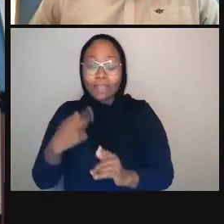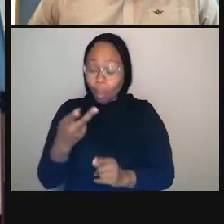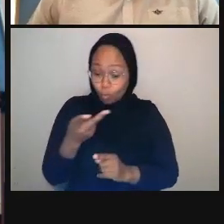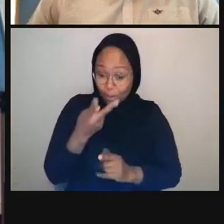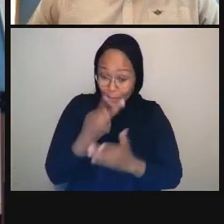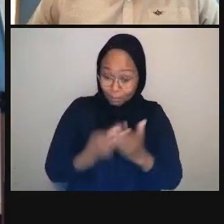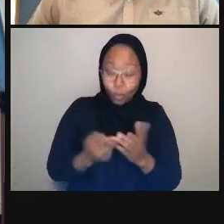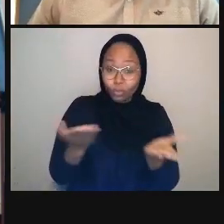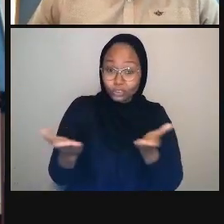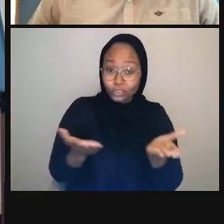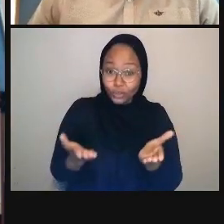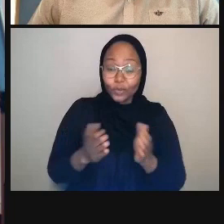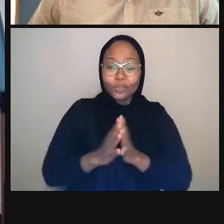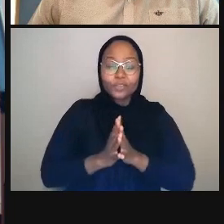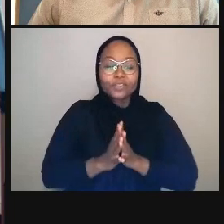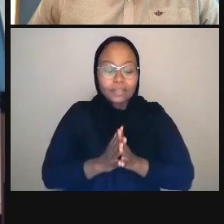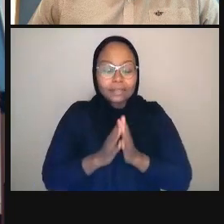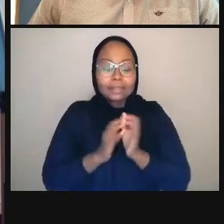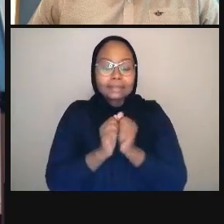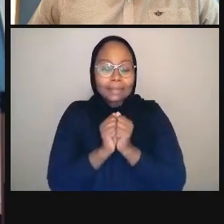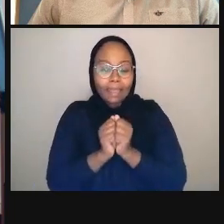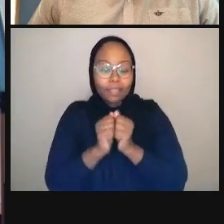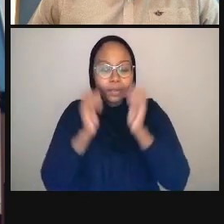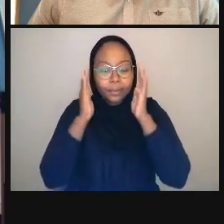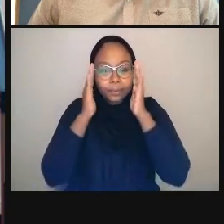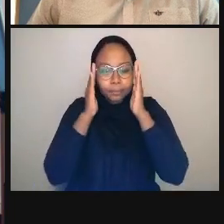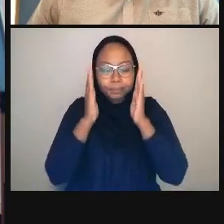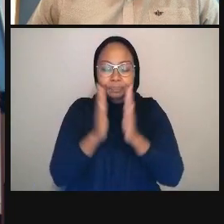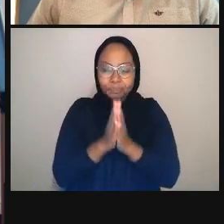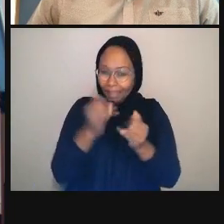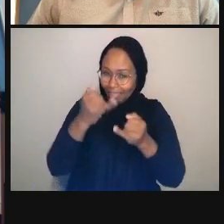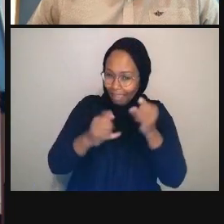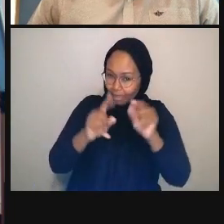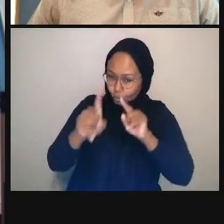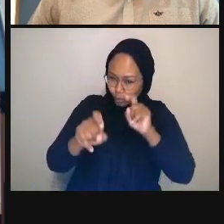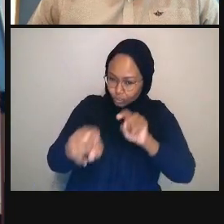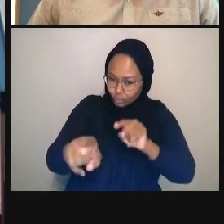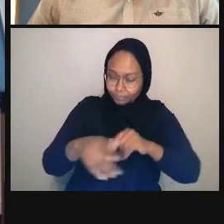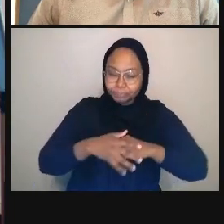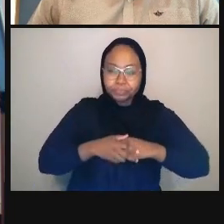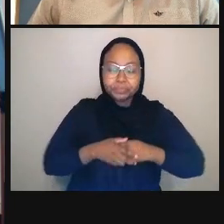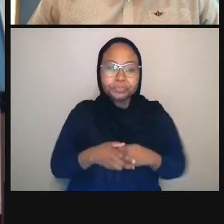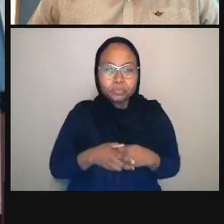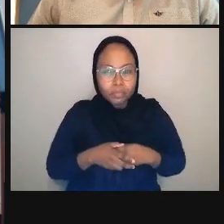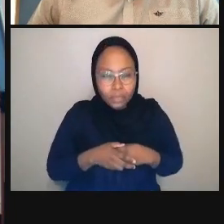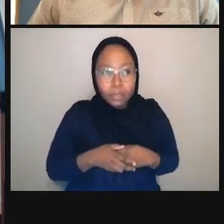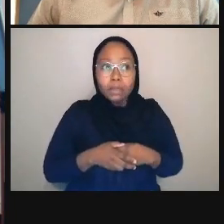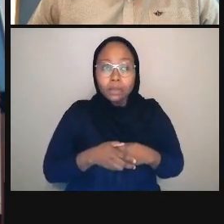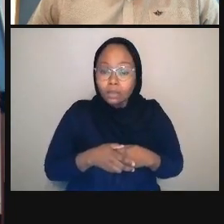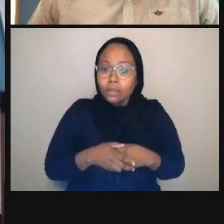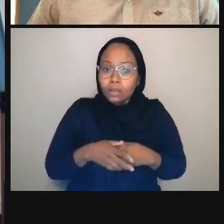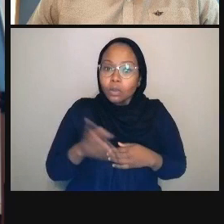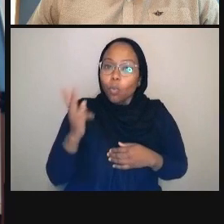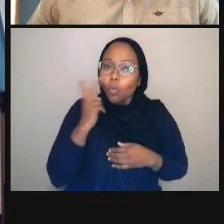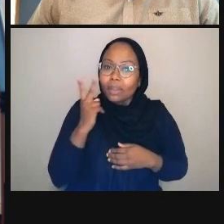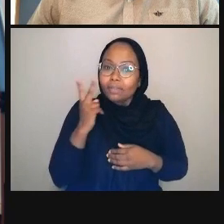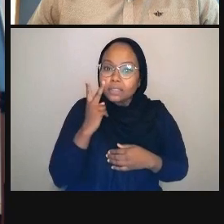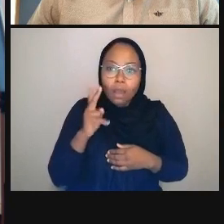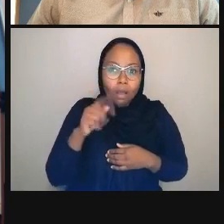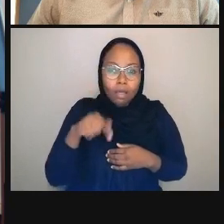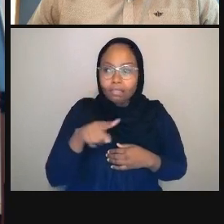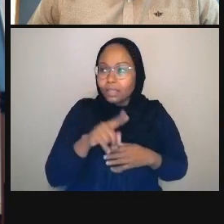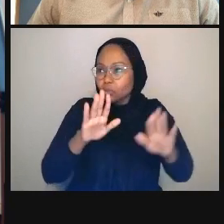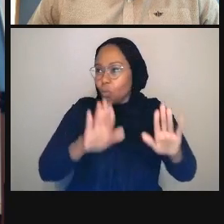willing, together. Before I let you go, one last question. You saw these incredible individuals, these